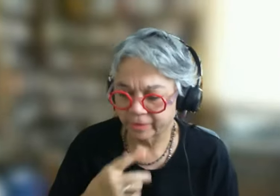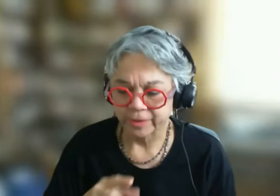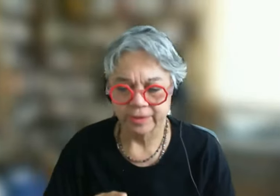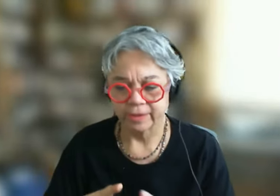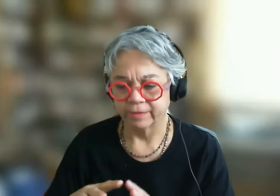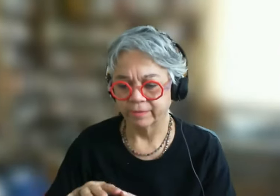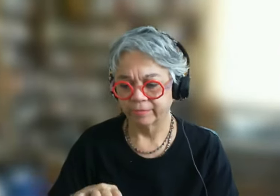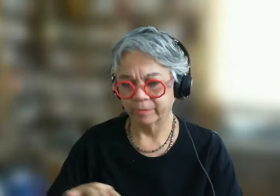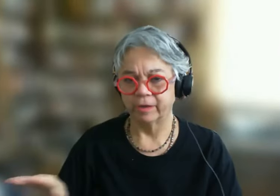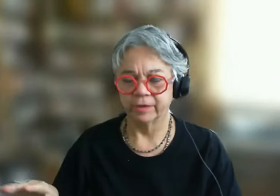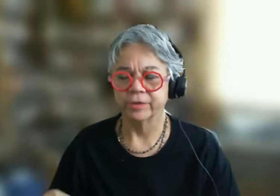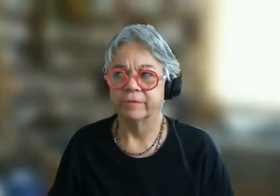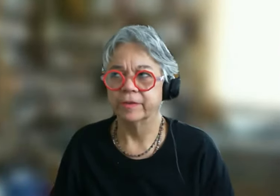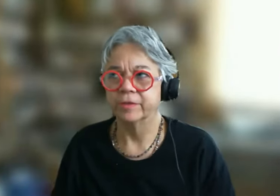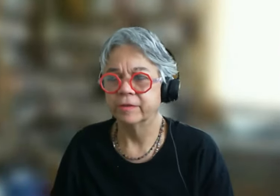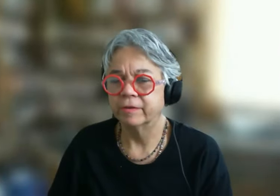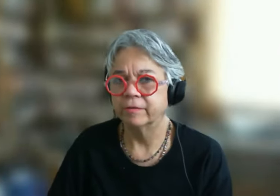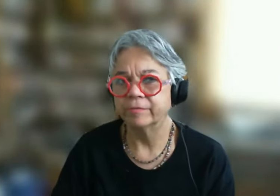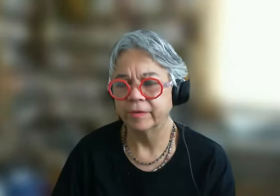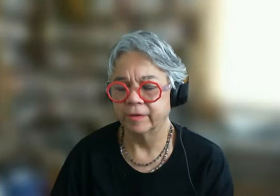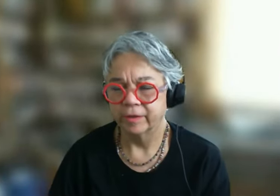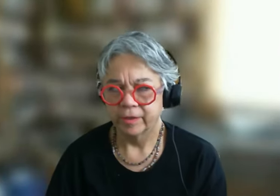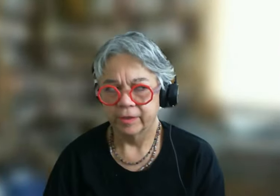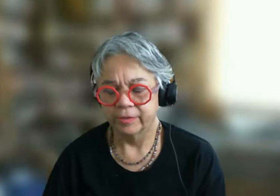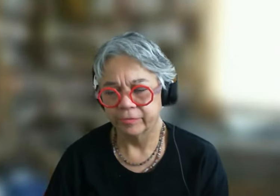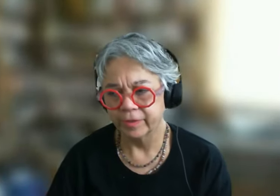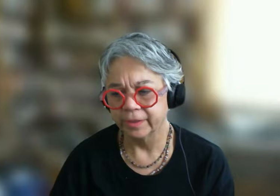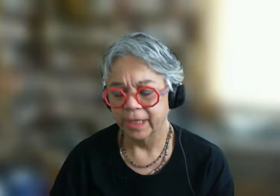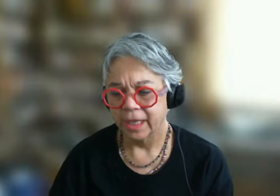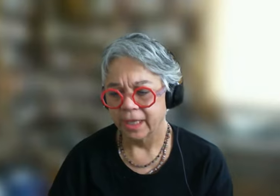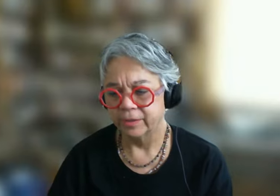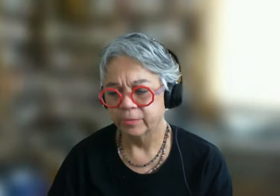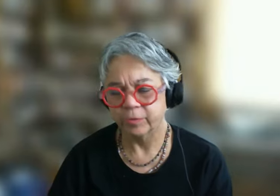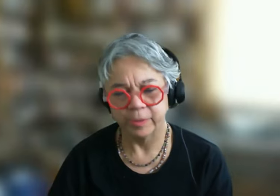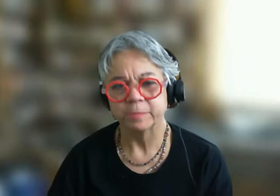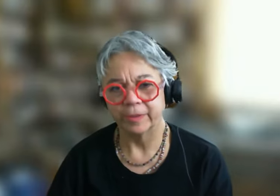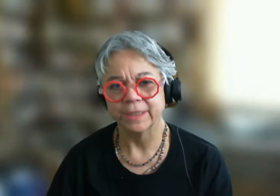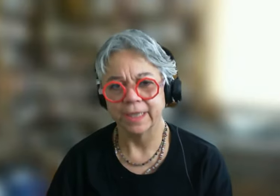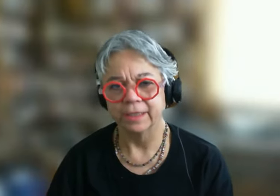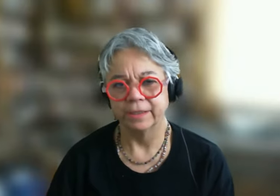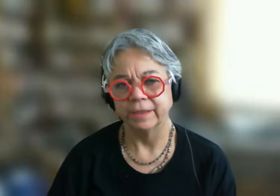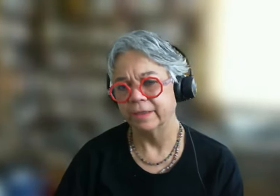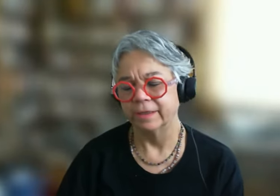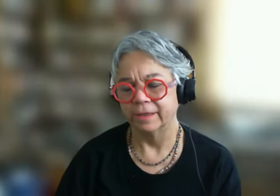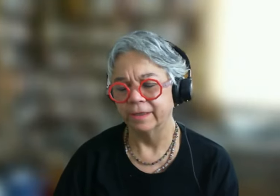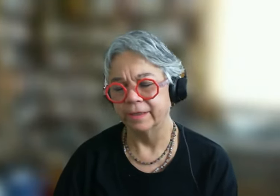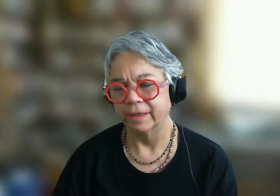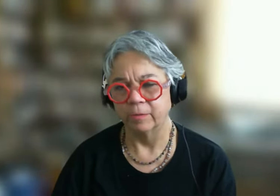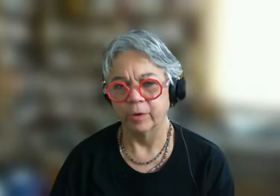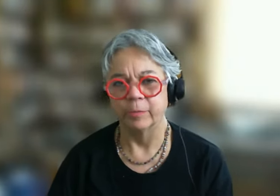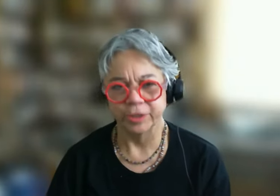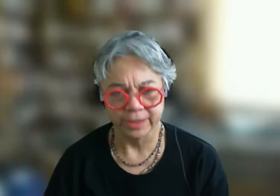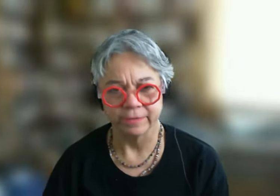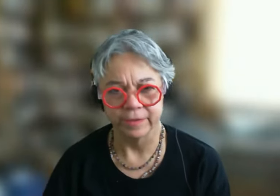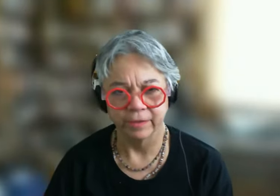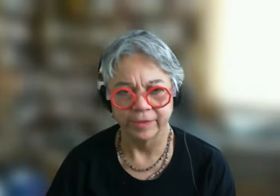to give us a very large vision of the field and to correspond exactly in